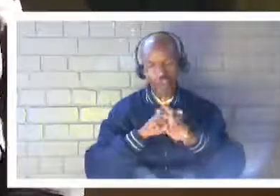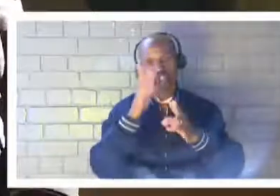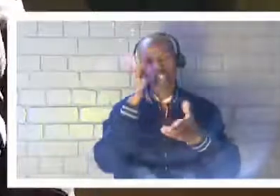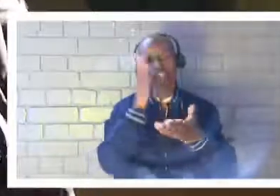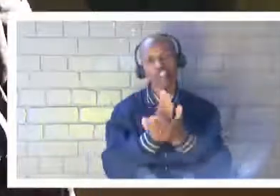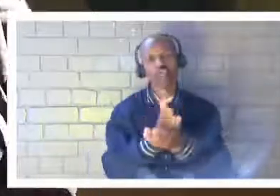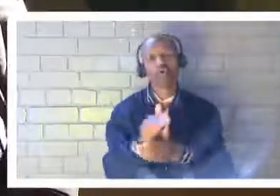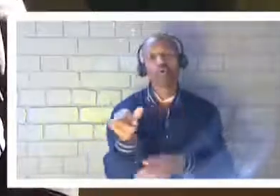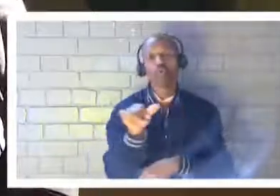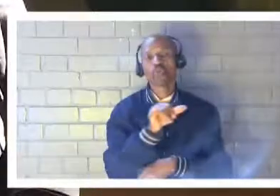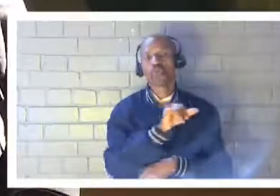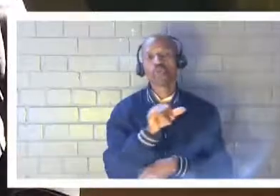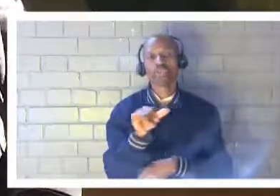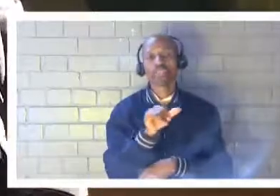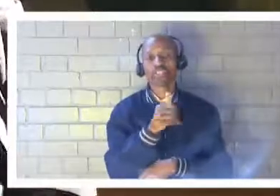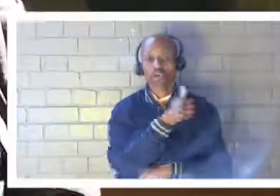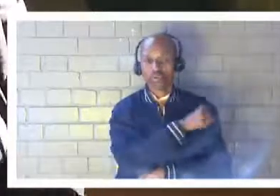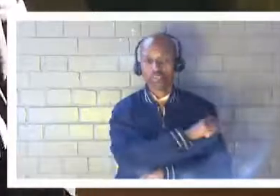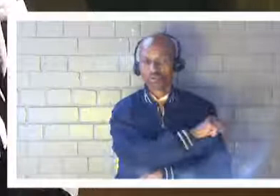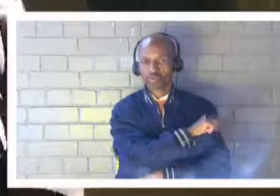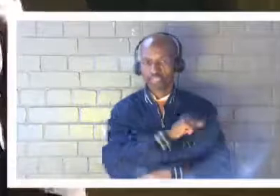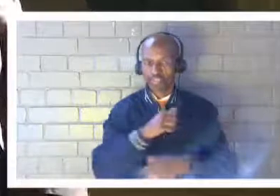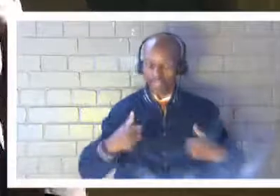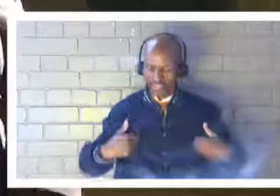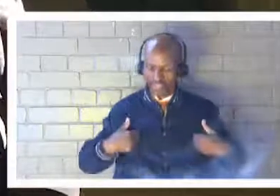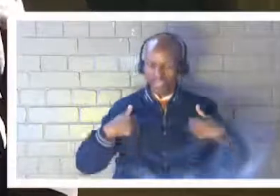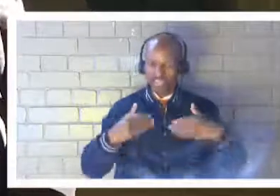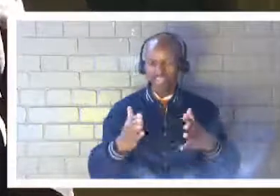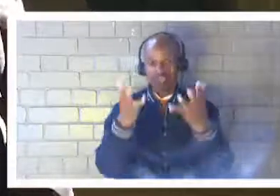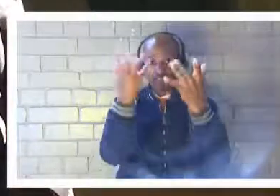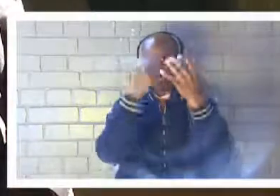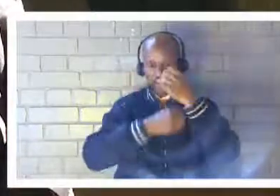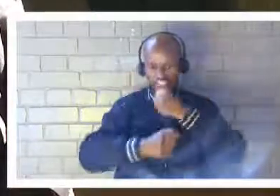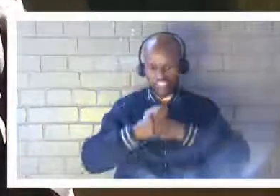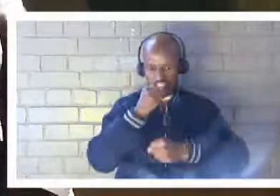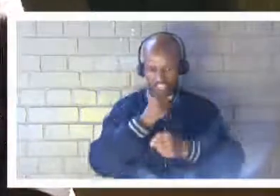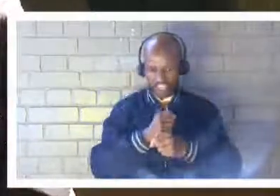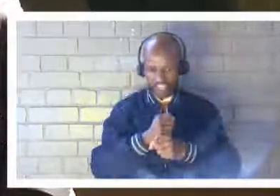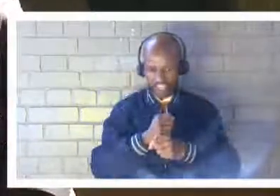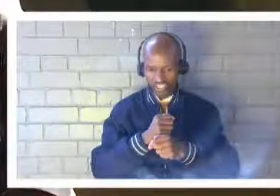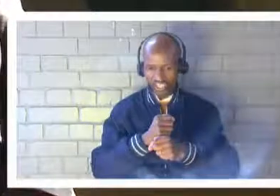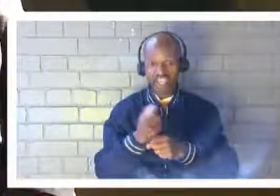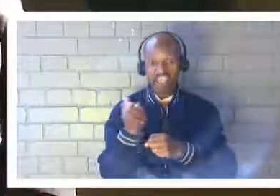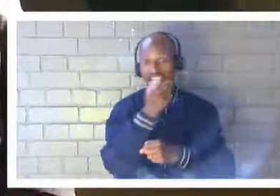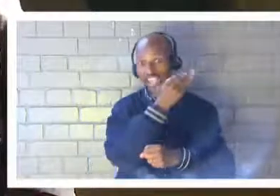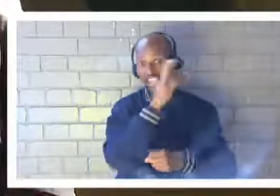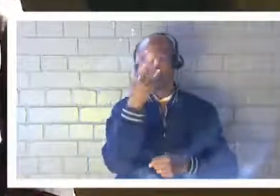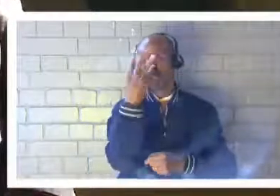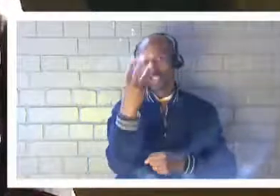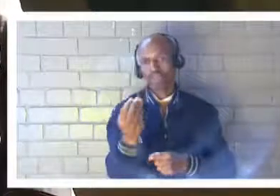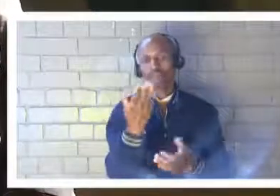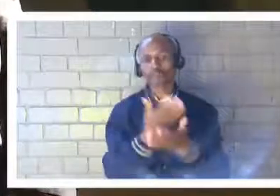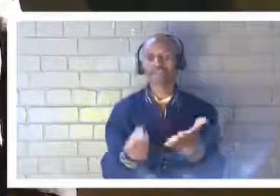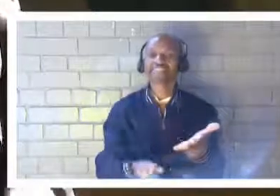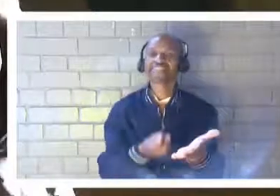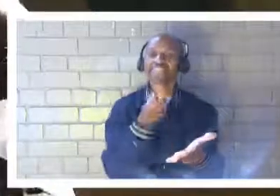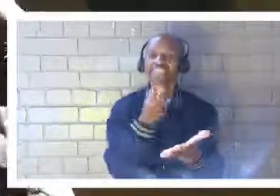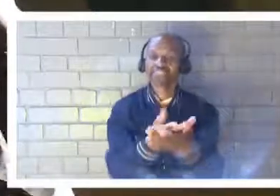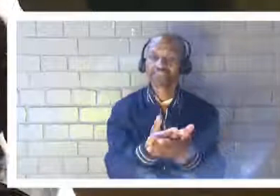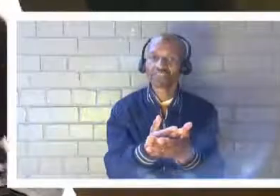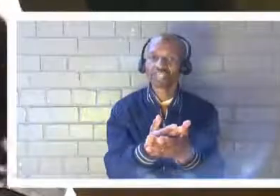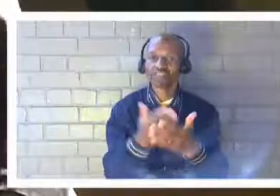which hospital starts its financial year on the clean slate here. If there's one, we need to give them a